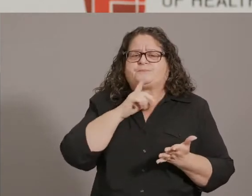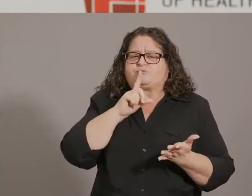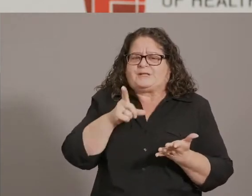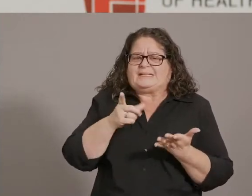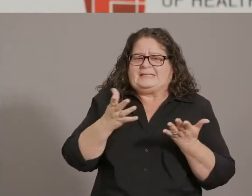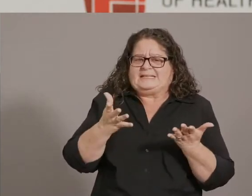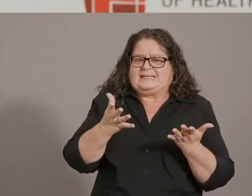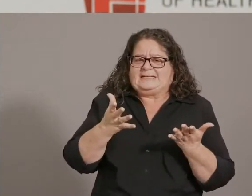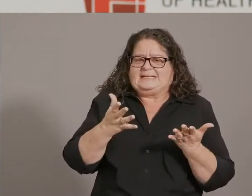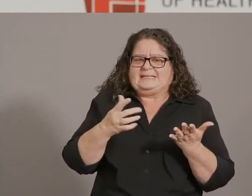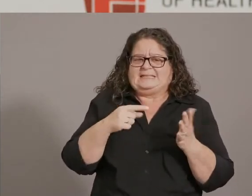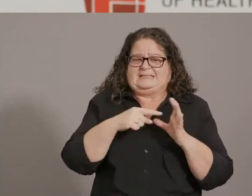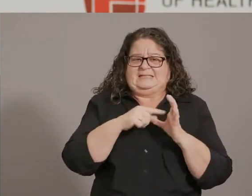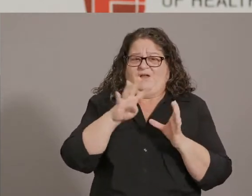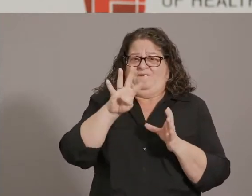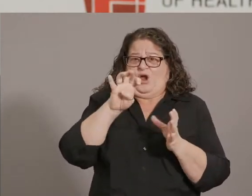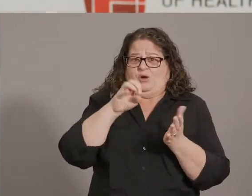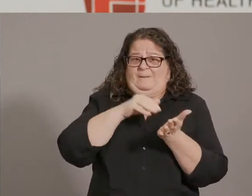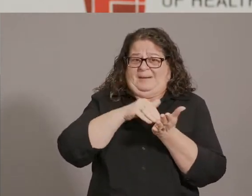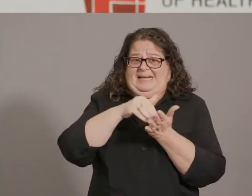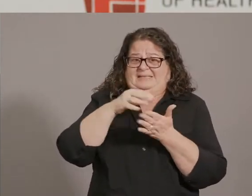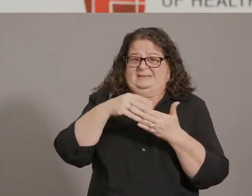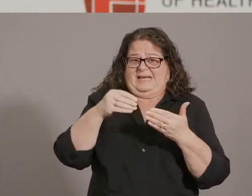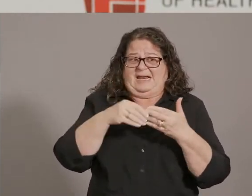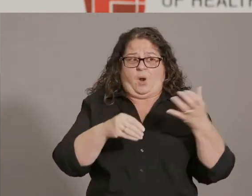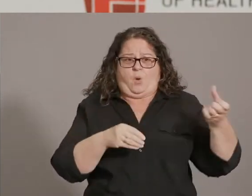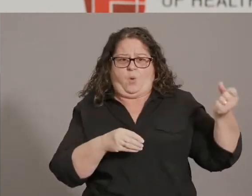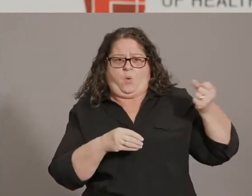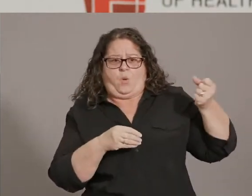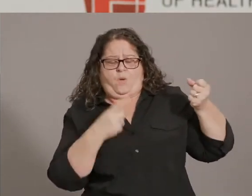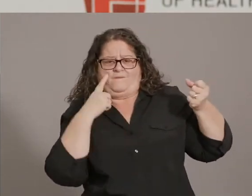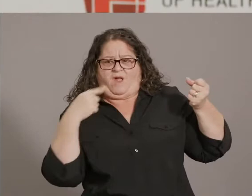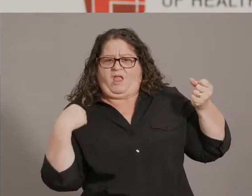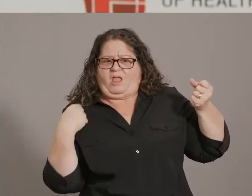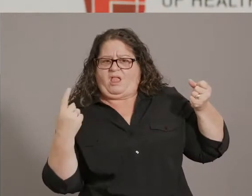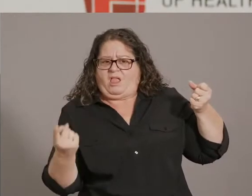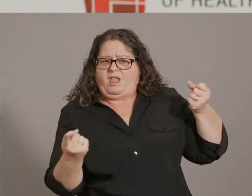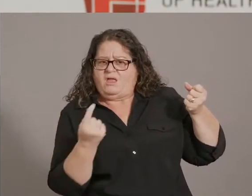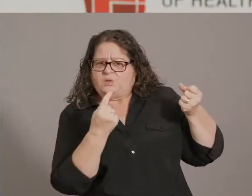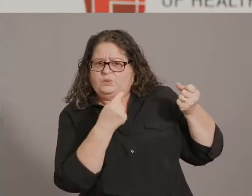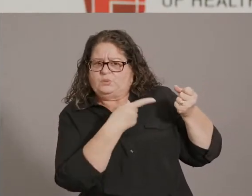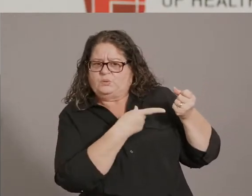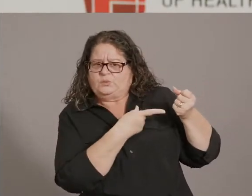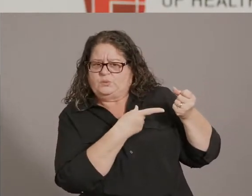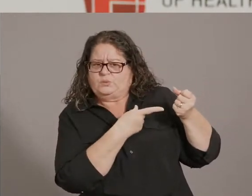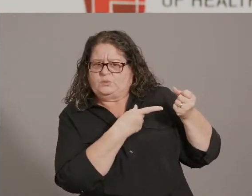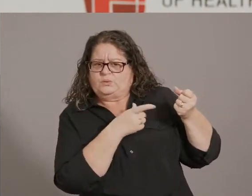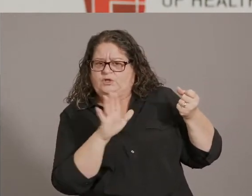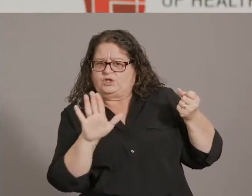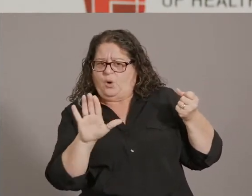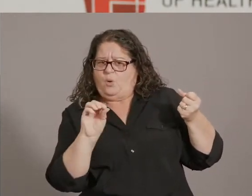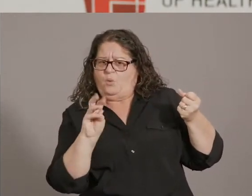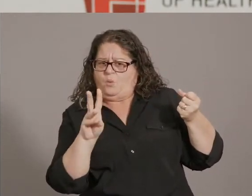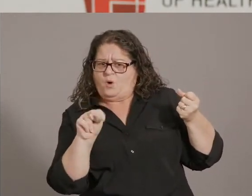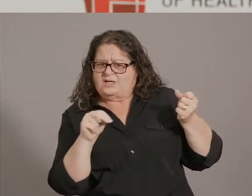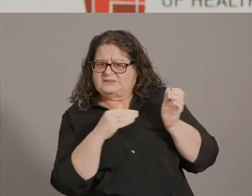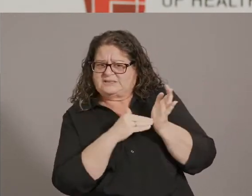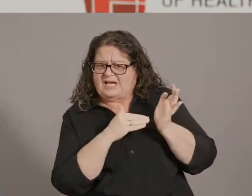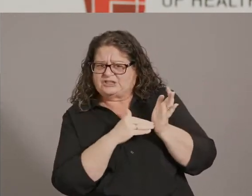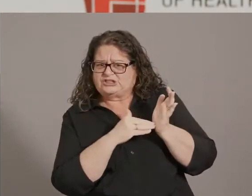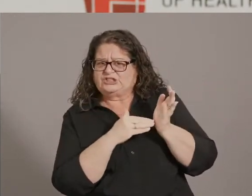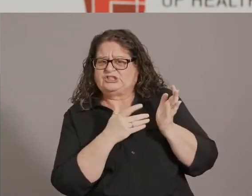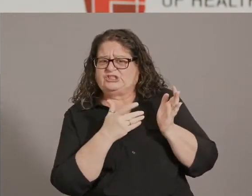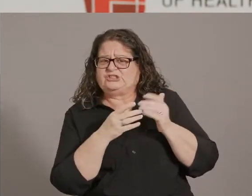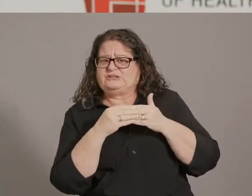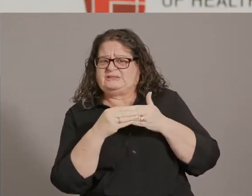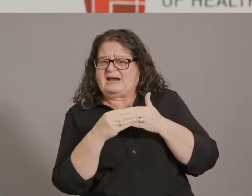million dollars for a while, and in fact, your own head of epidemiology had sent an email saying the state would only be able to